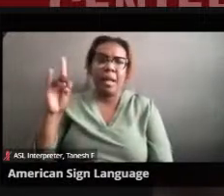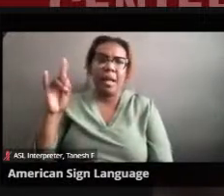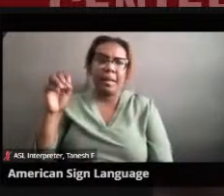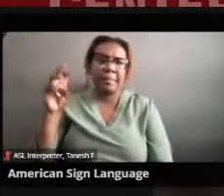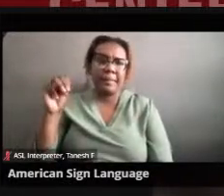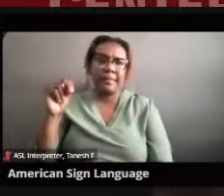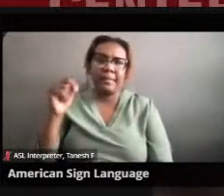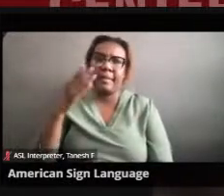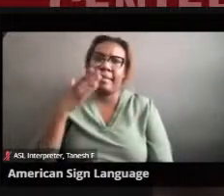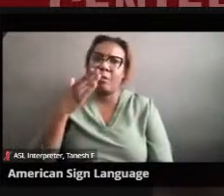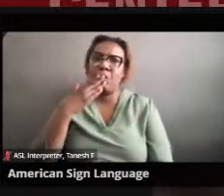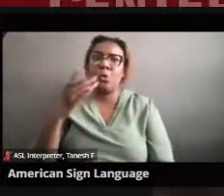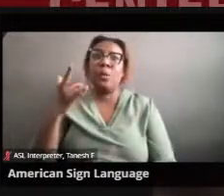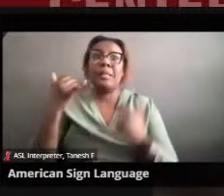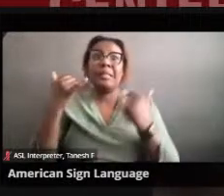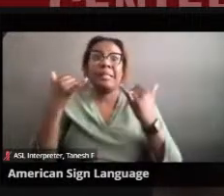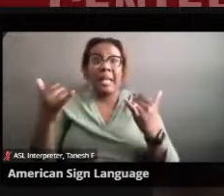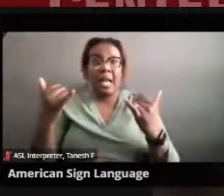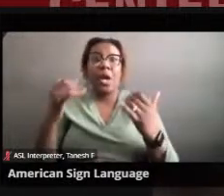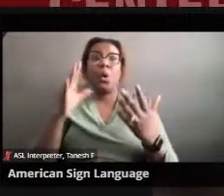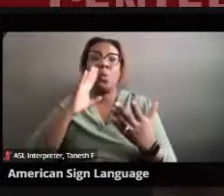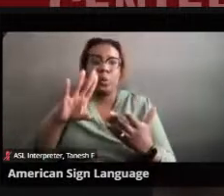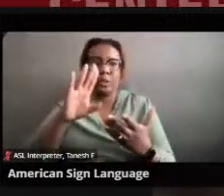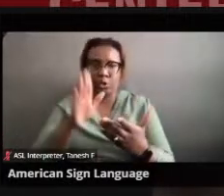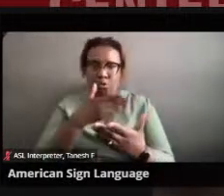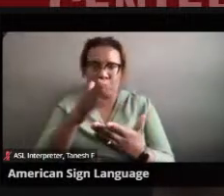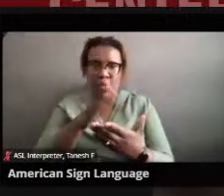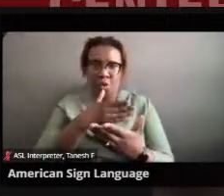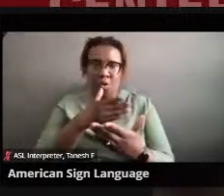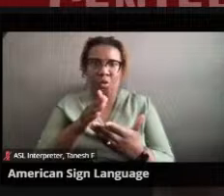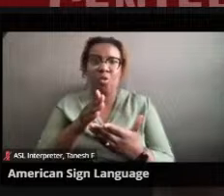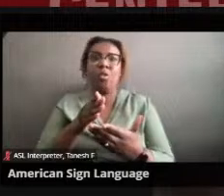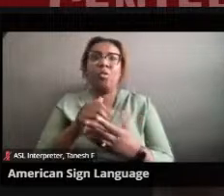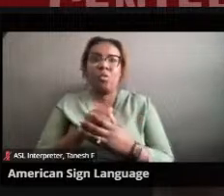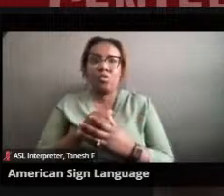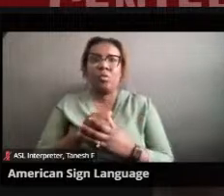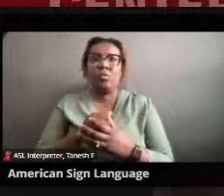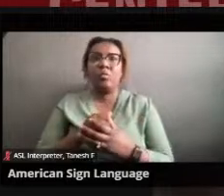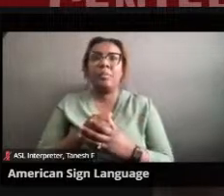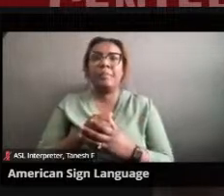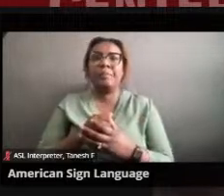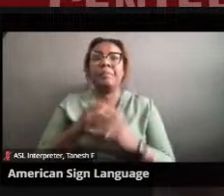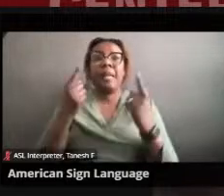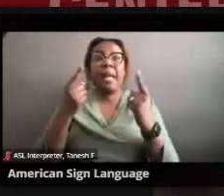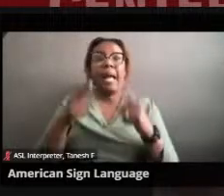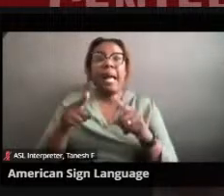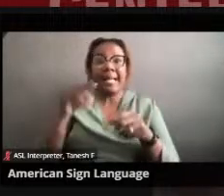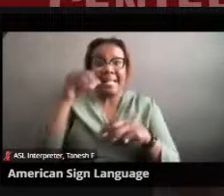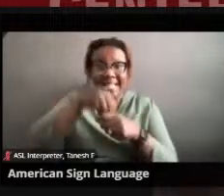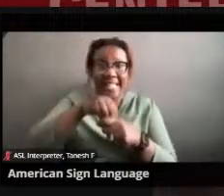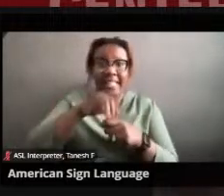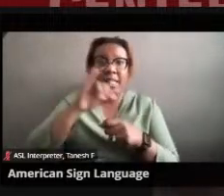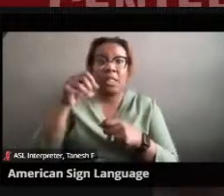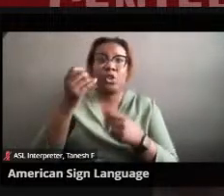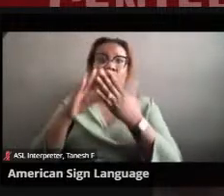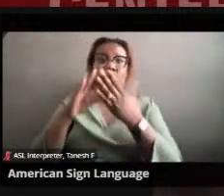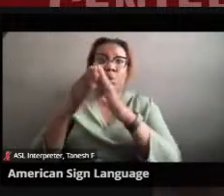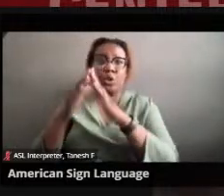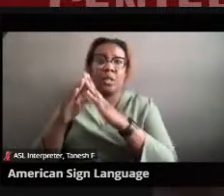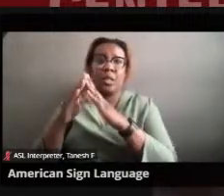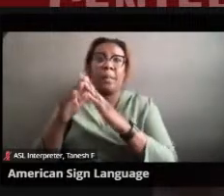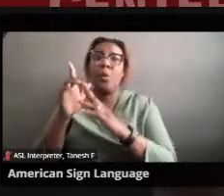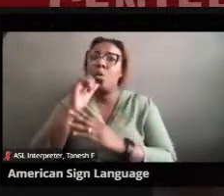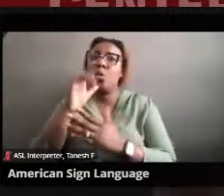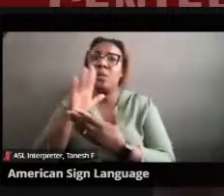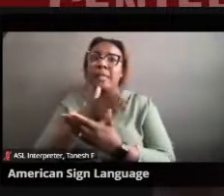I'll be introducing another song we'll have lined up tonight, In Jerusalem by Mahmoud Darwish,